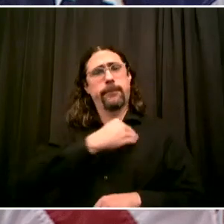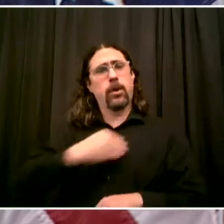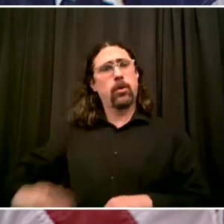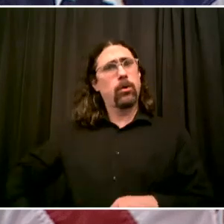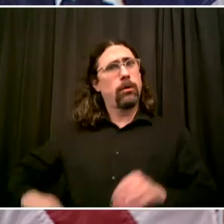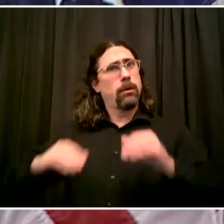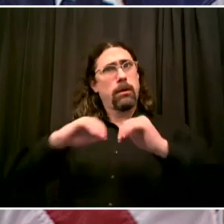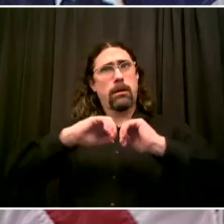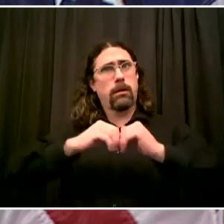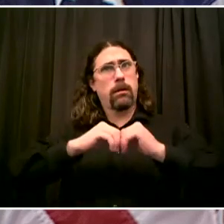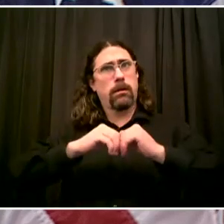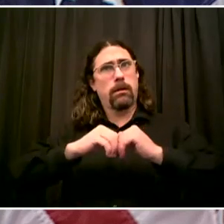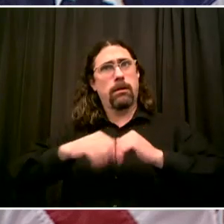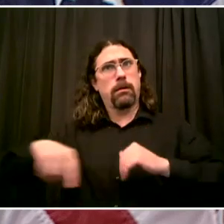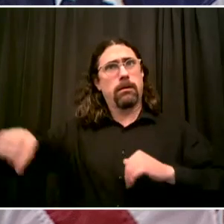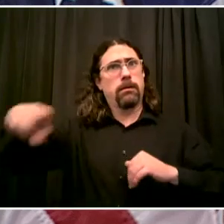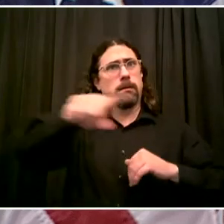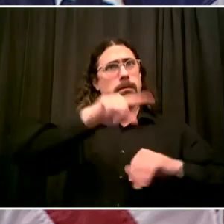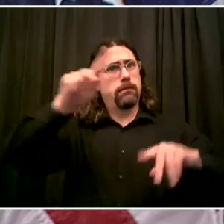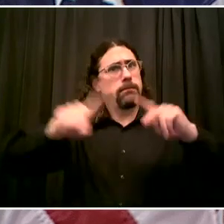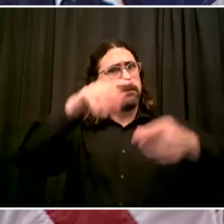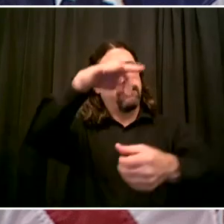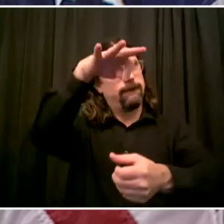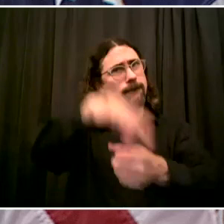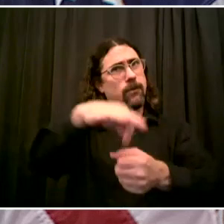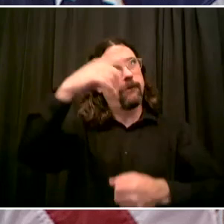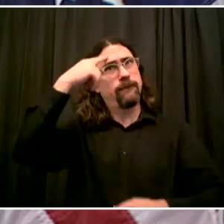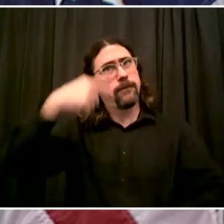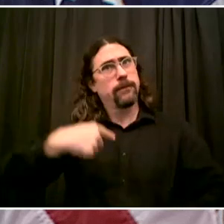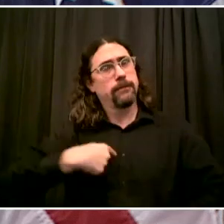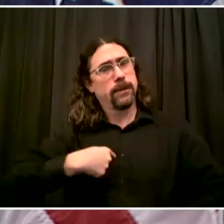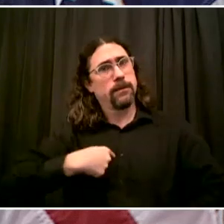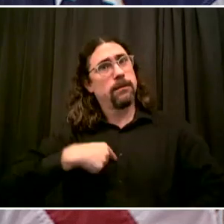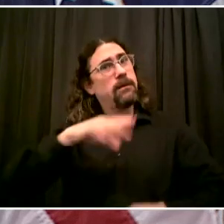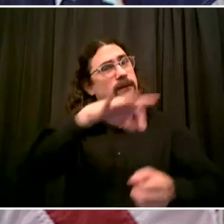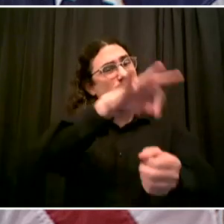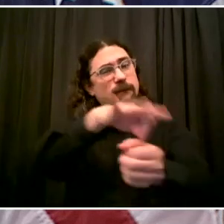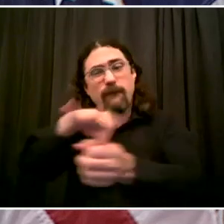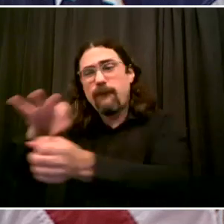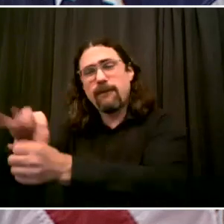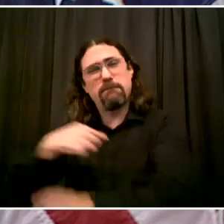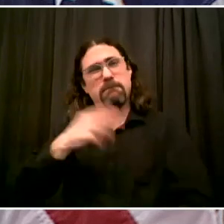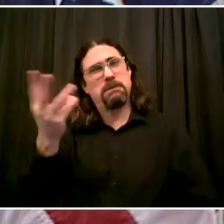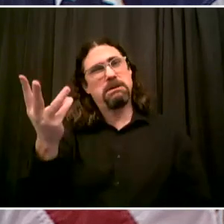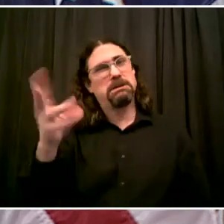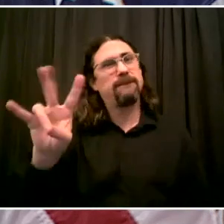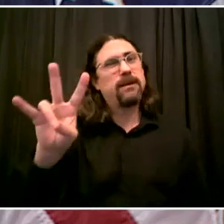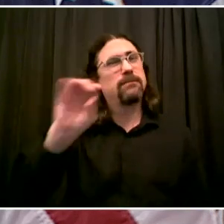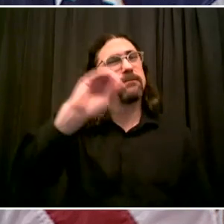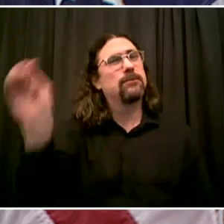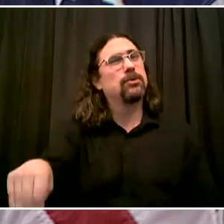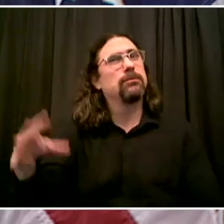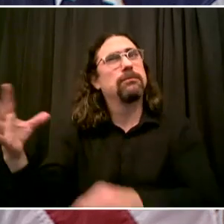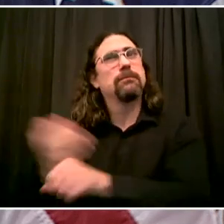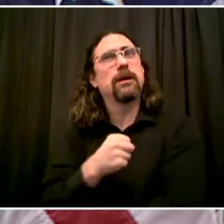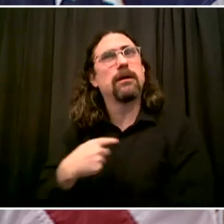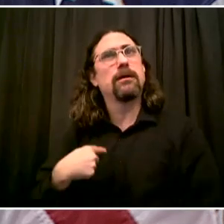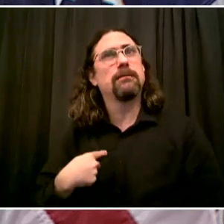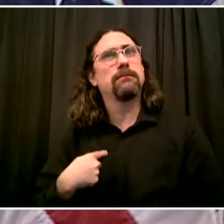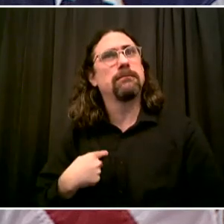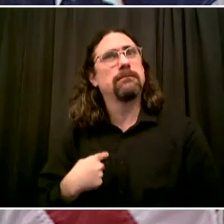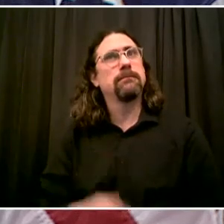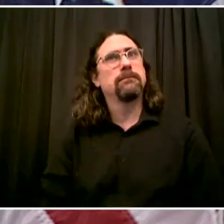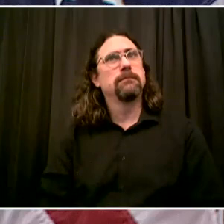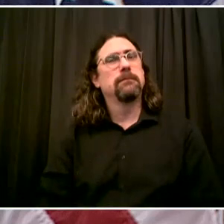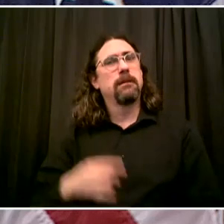On a very clear agenda of change, we continue to move that agenda. Critics are going to be critics.